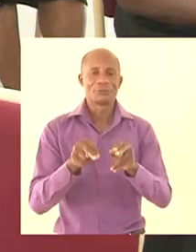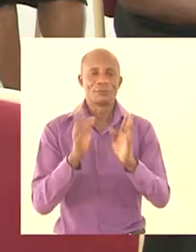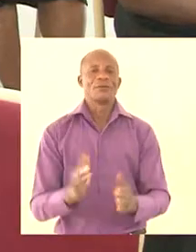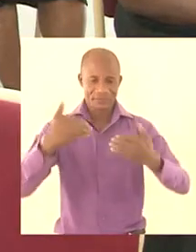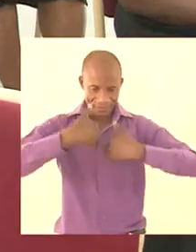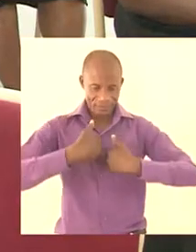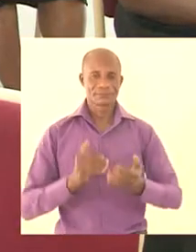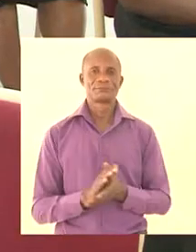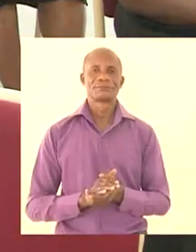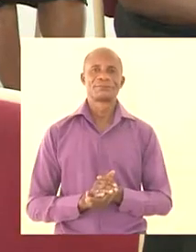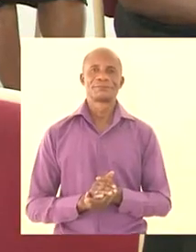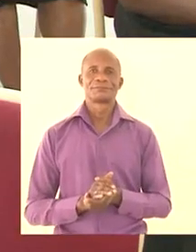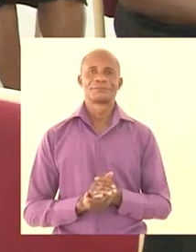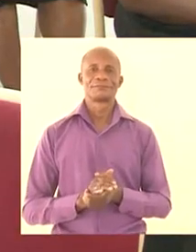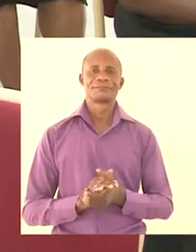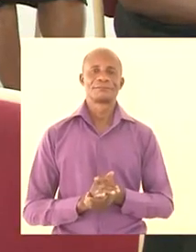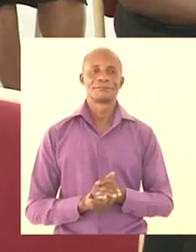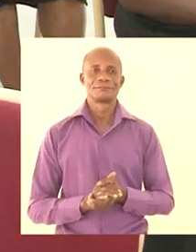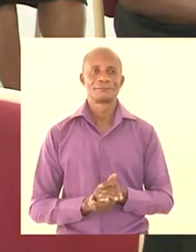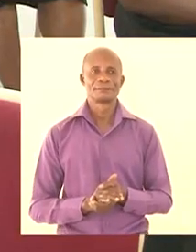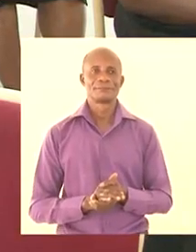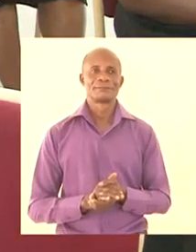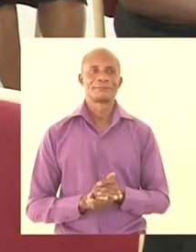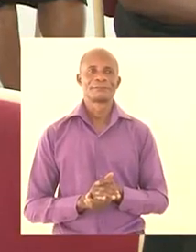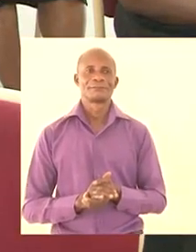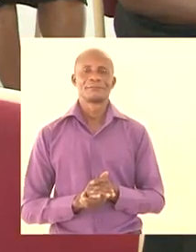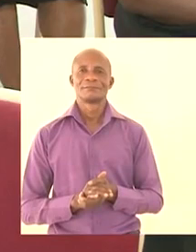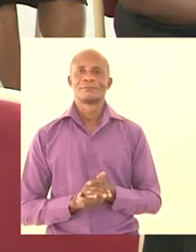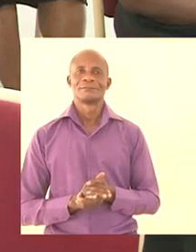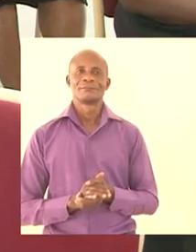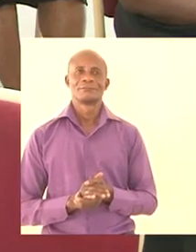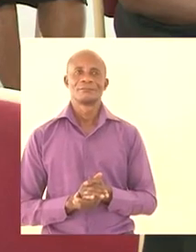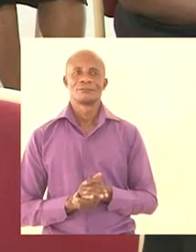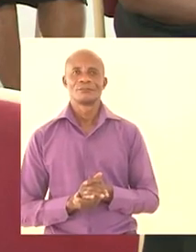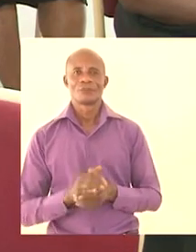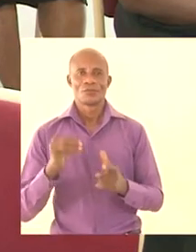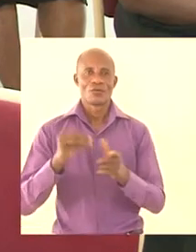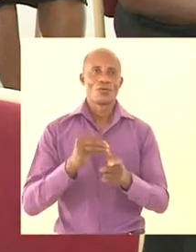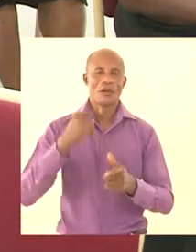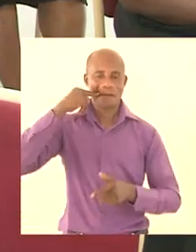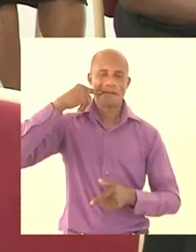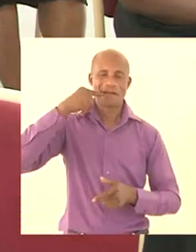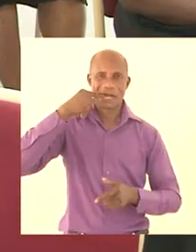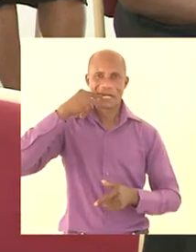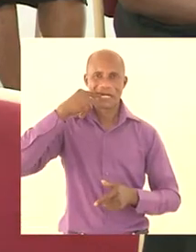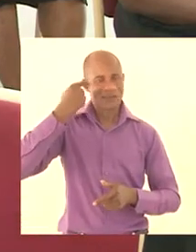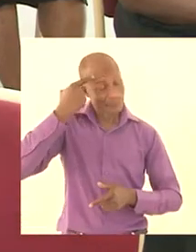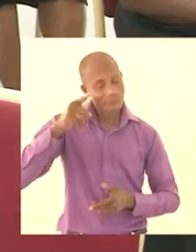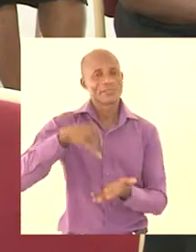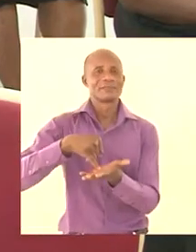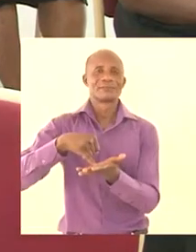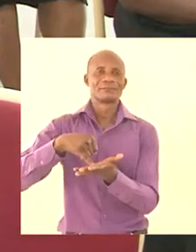has. Desiring what your neighbor has. Or envying it. Or envy for it. Ah, envy. If it is